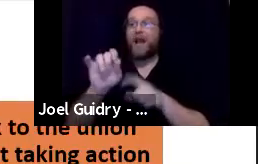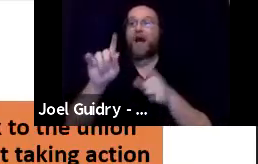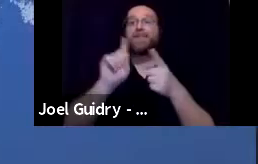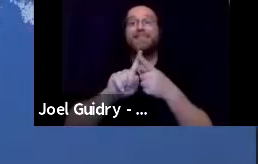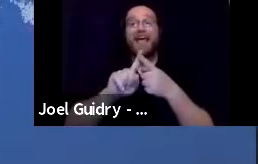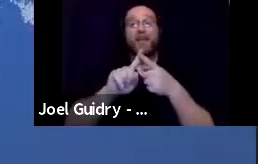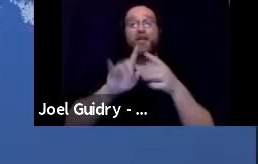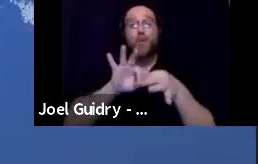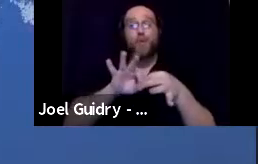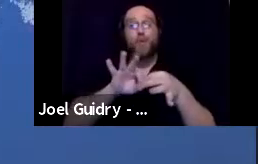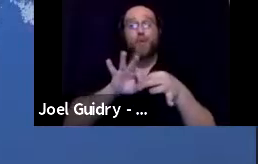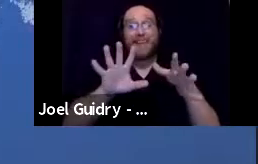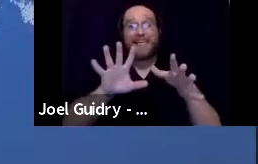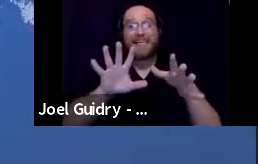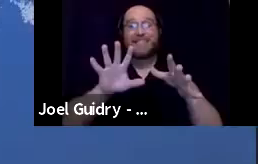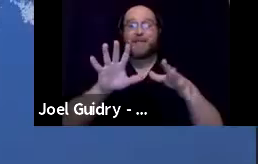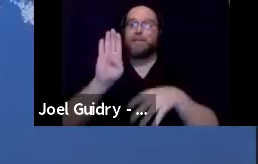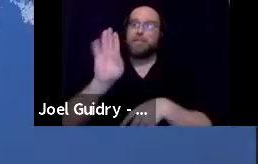slide.